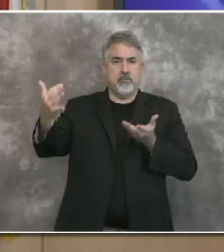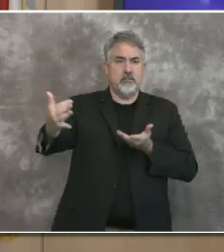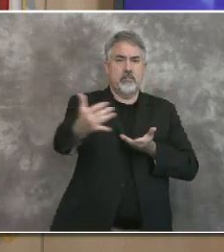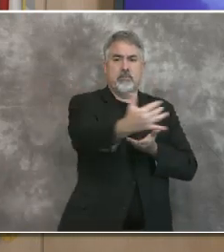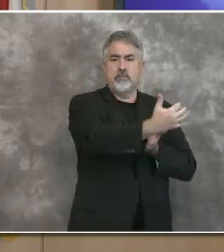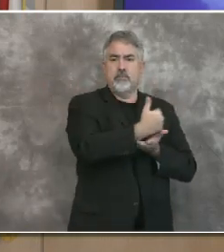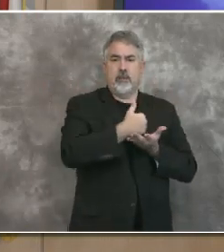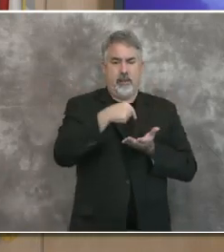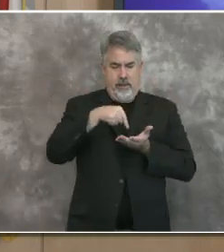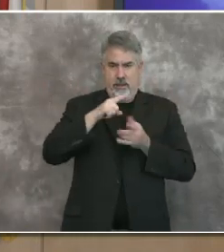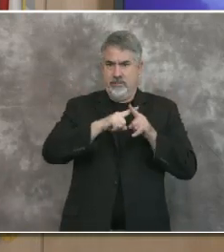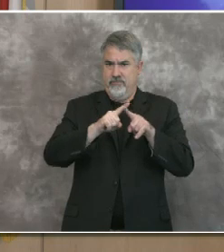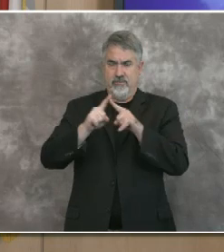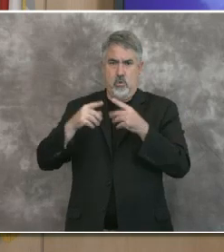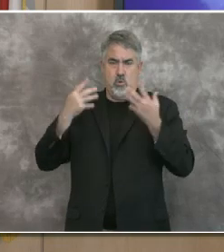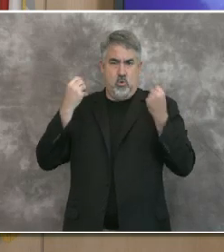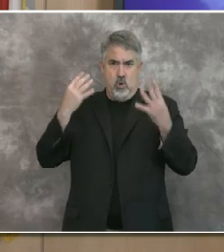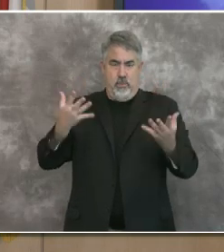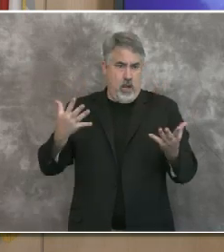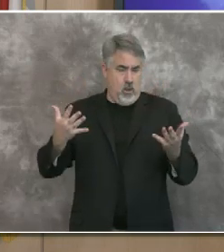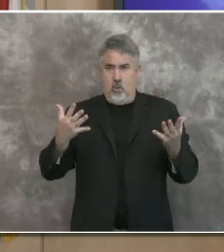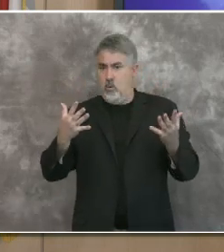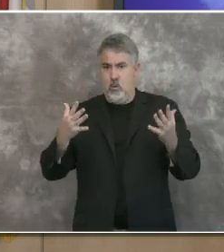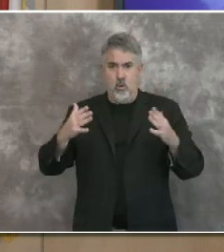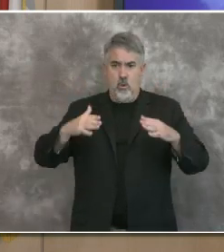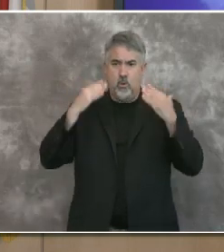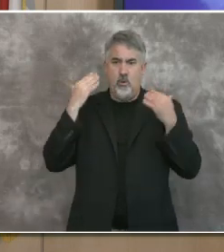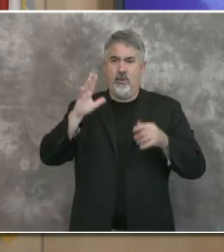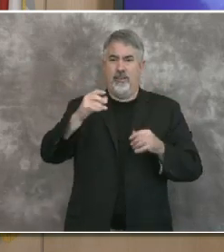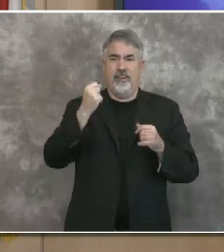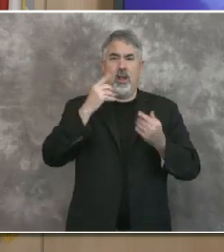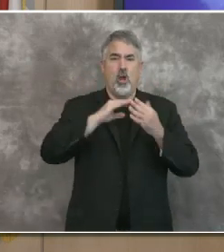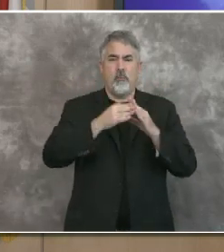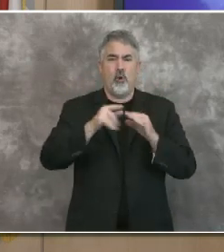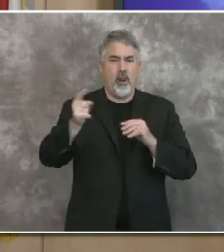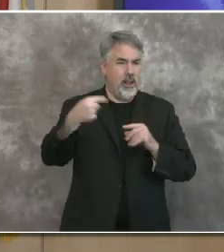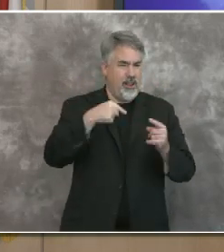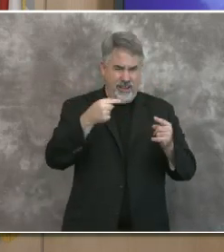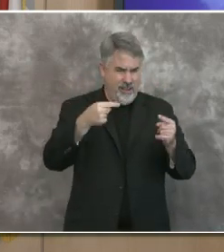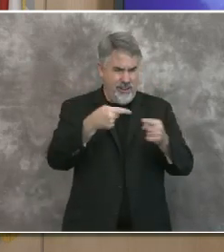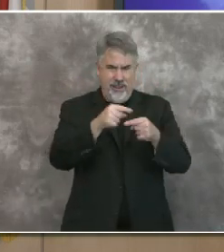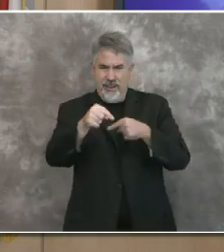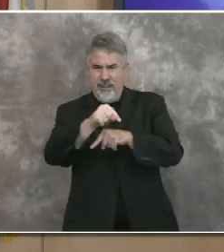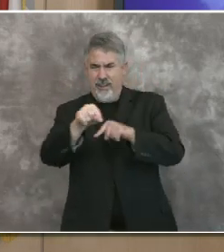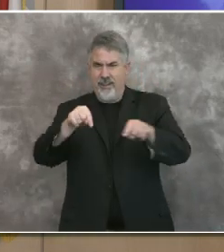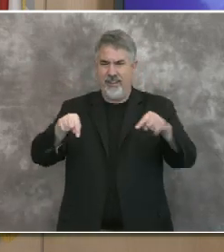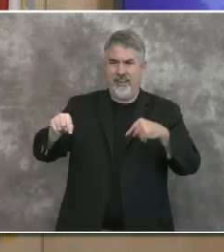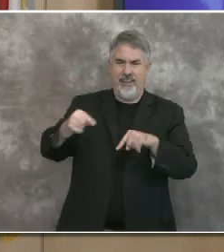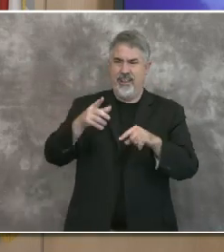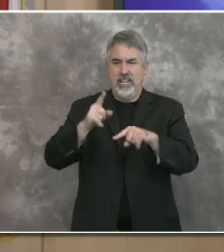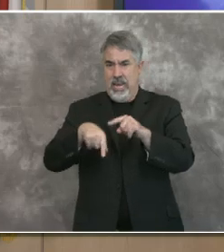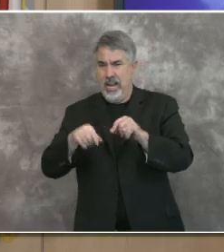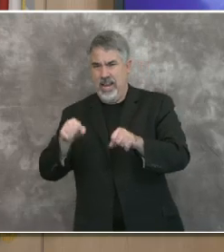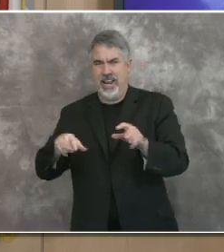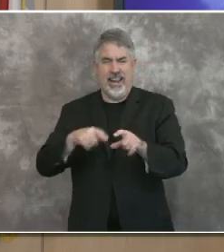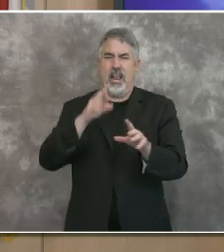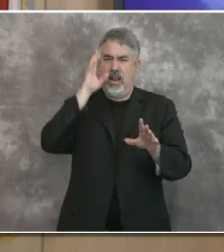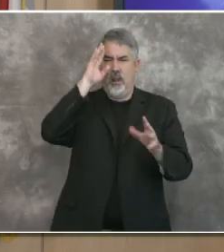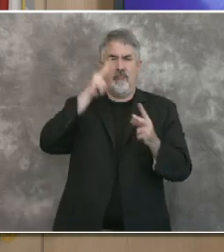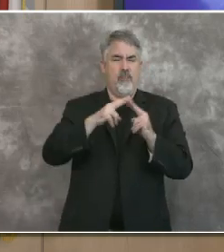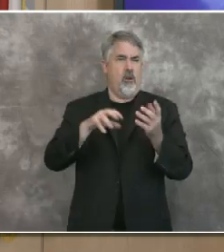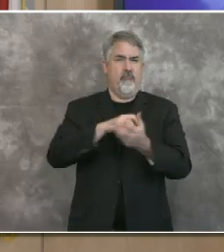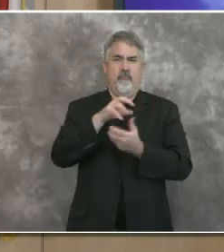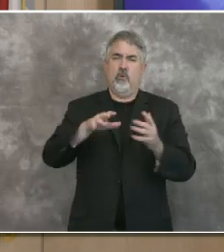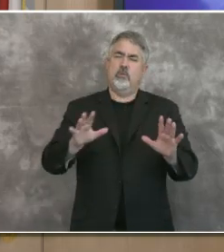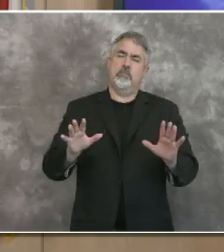and you have a lot of overlapping jurisdictions, and it is a situation that lends itself to confusion. And so I want to try and provide